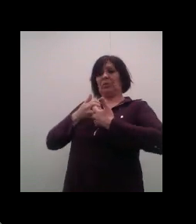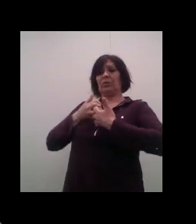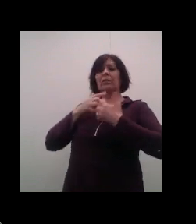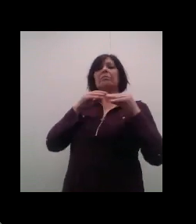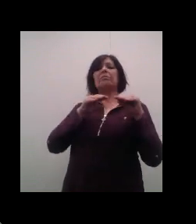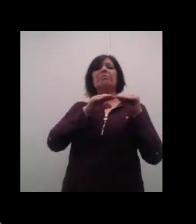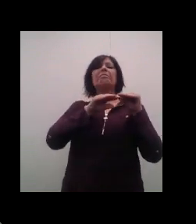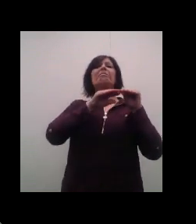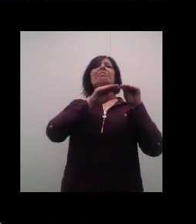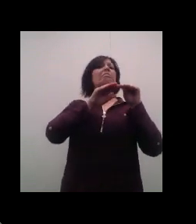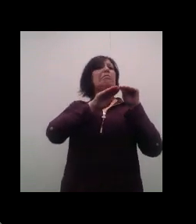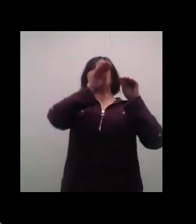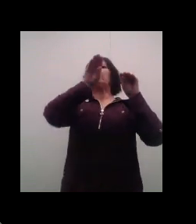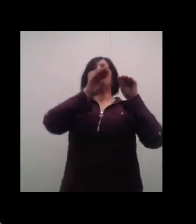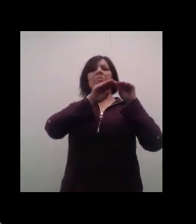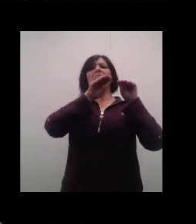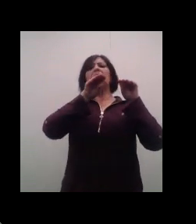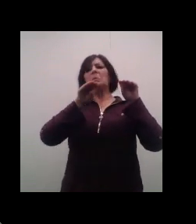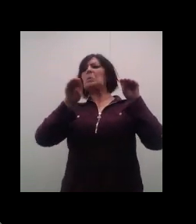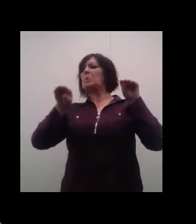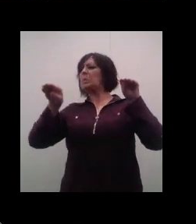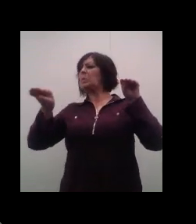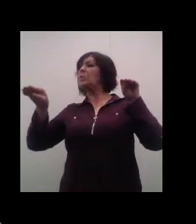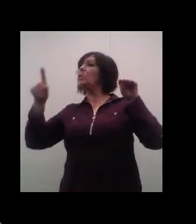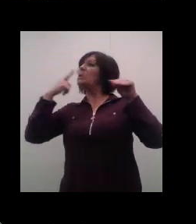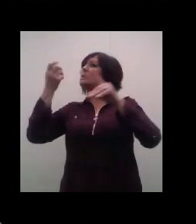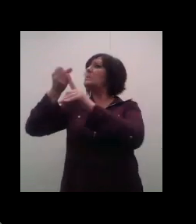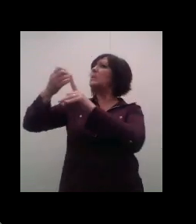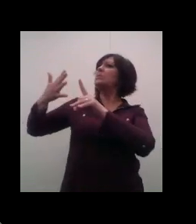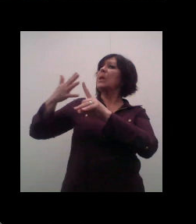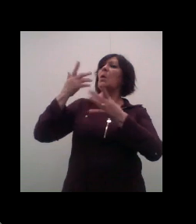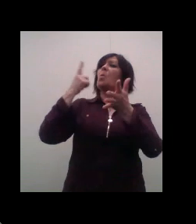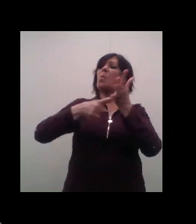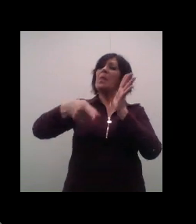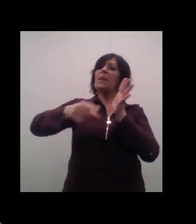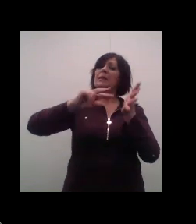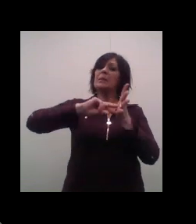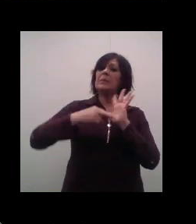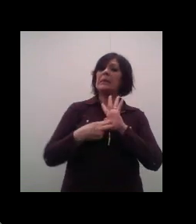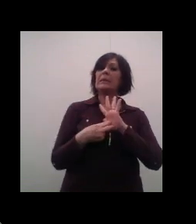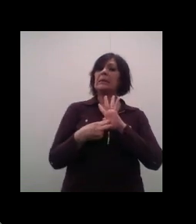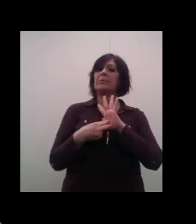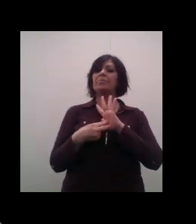constant. Dr. Burstein, would you like to talk a little bit more about what this means?